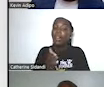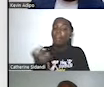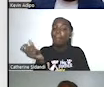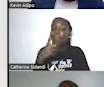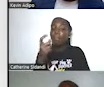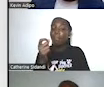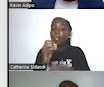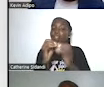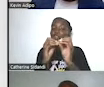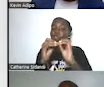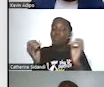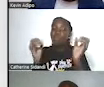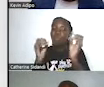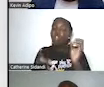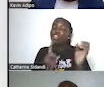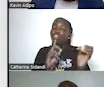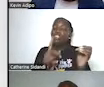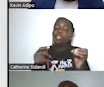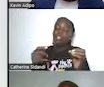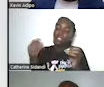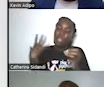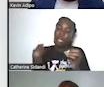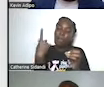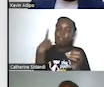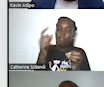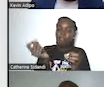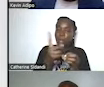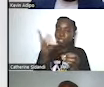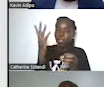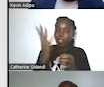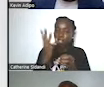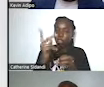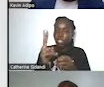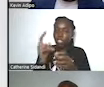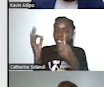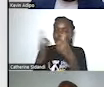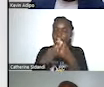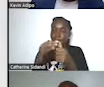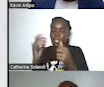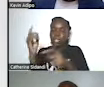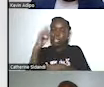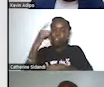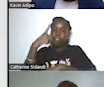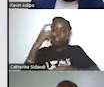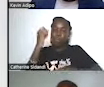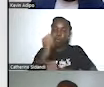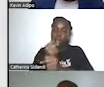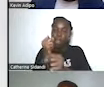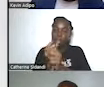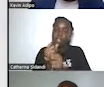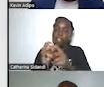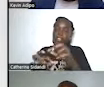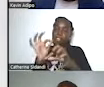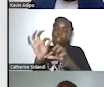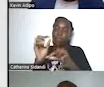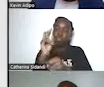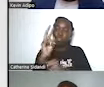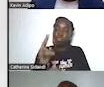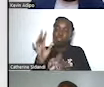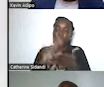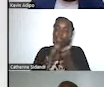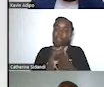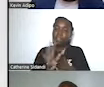in a month of April, where you have got that 28 days of work, so 28 times 2 becomes 56 days. So